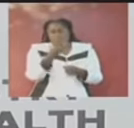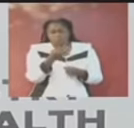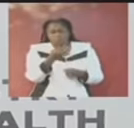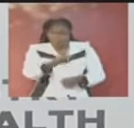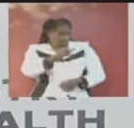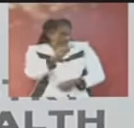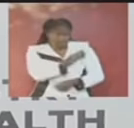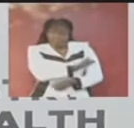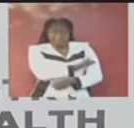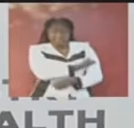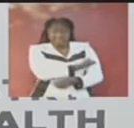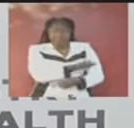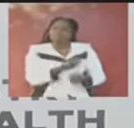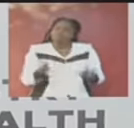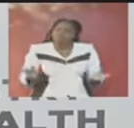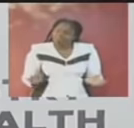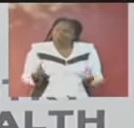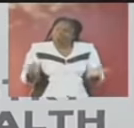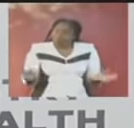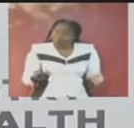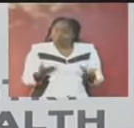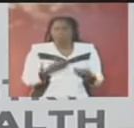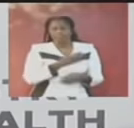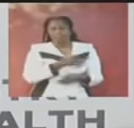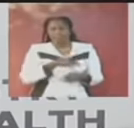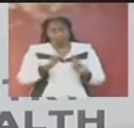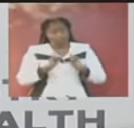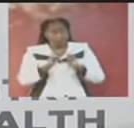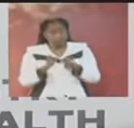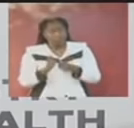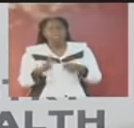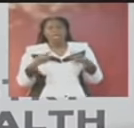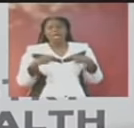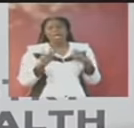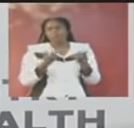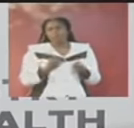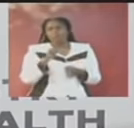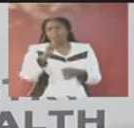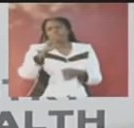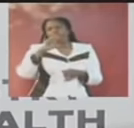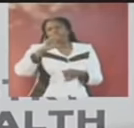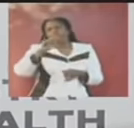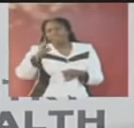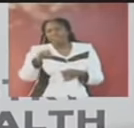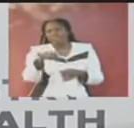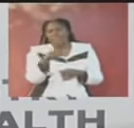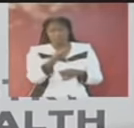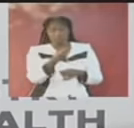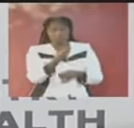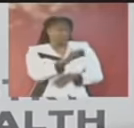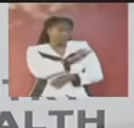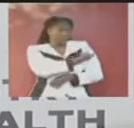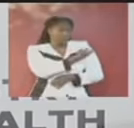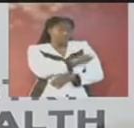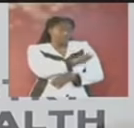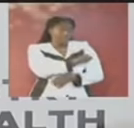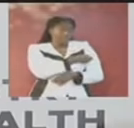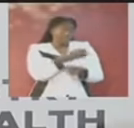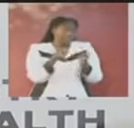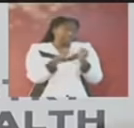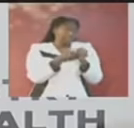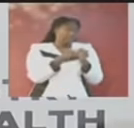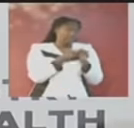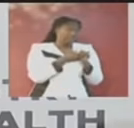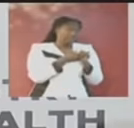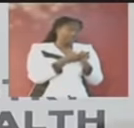Health. We have approximately 100,000 vaccines in storage that have